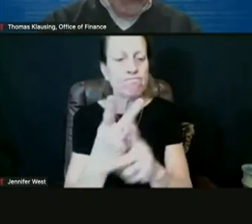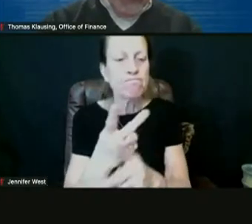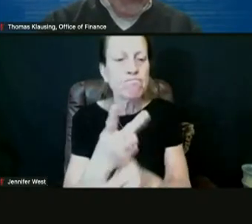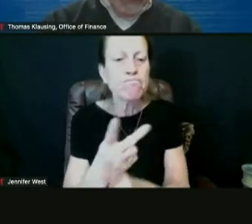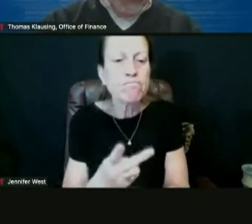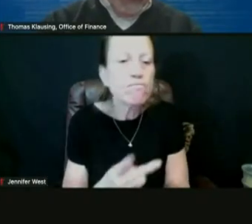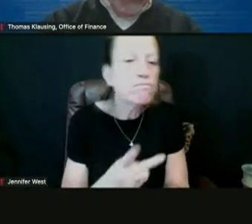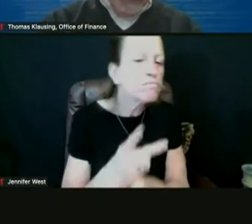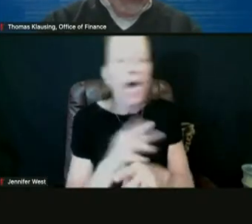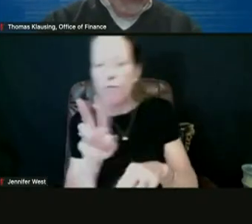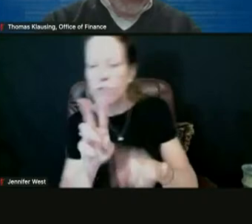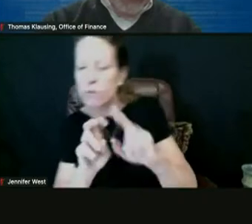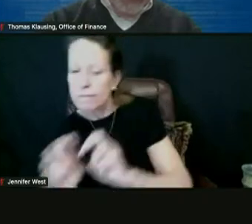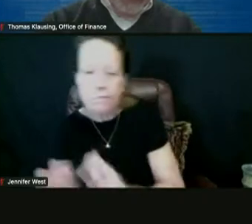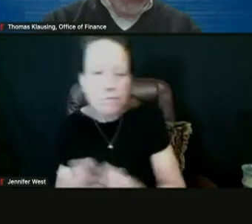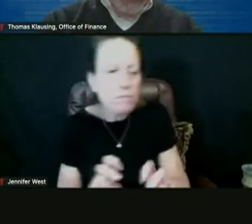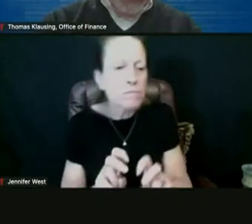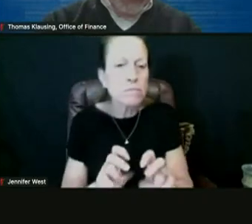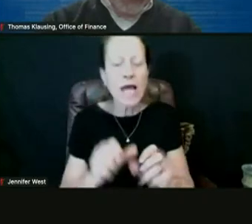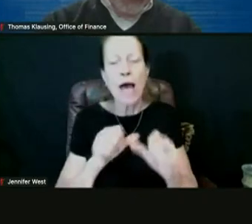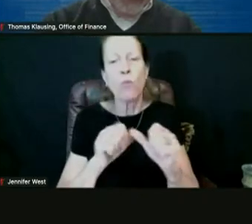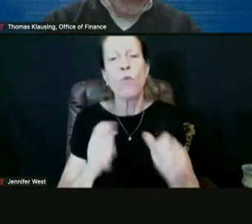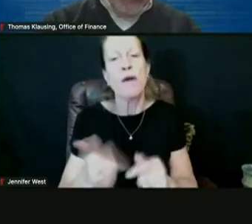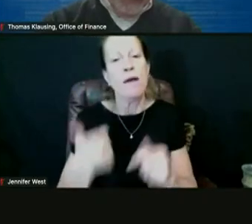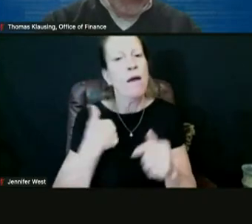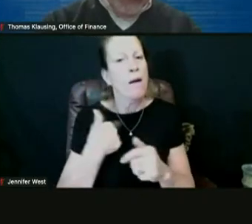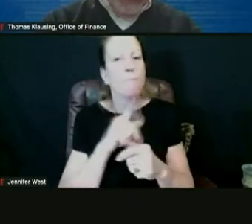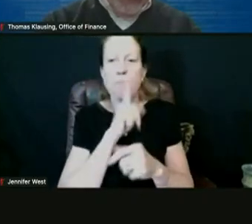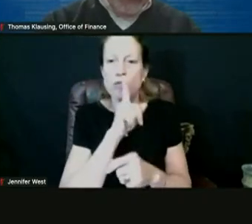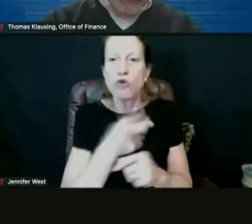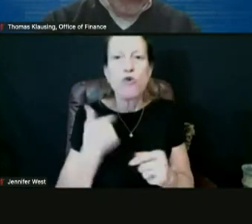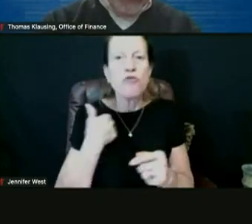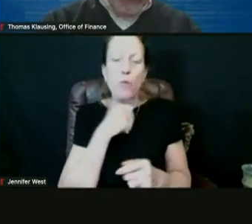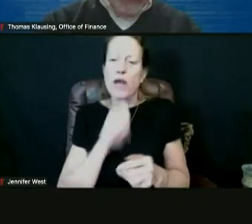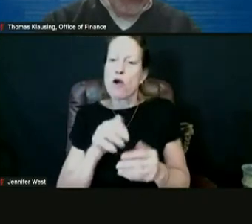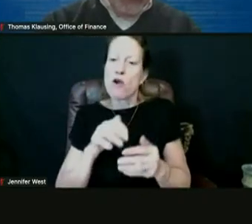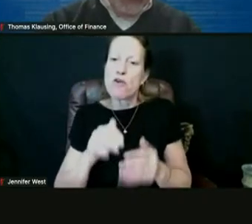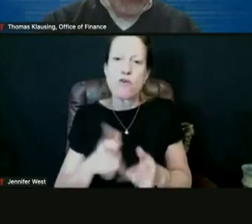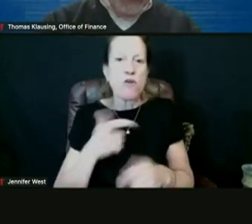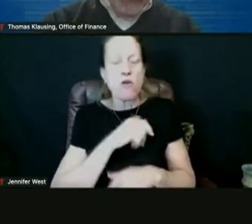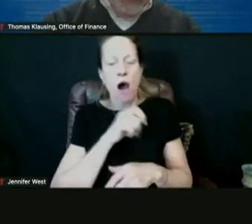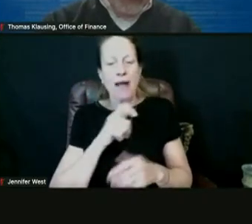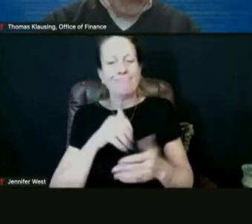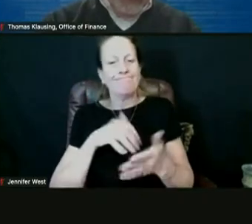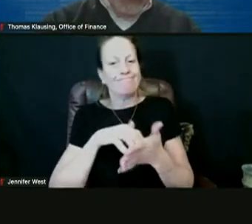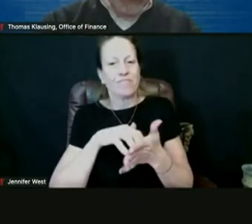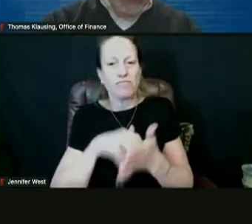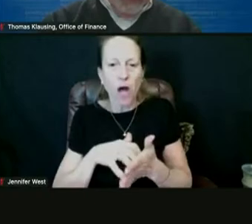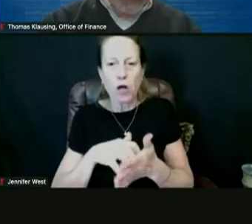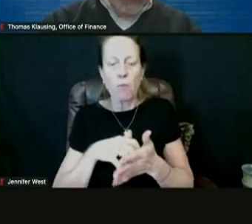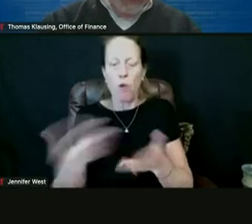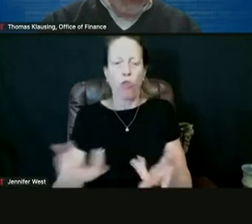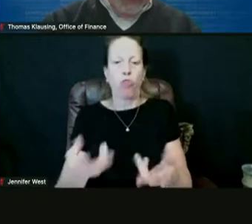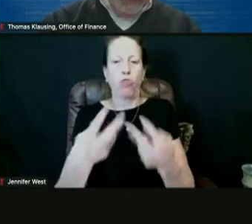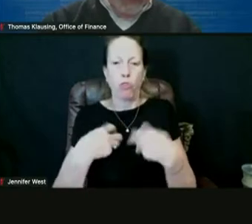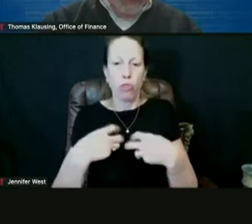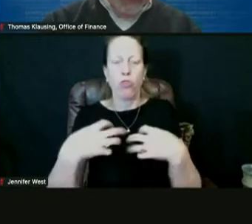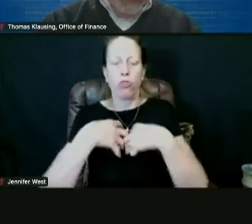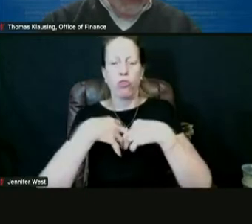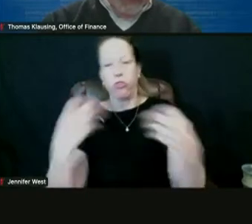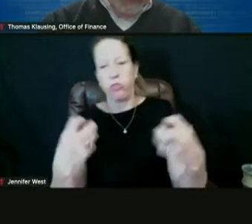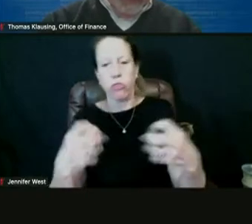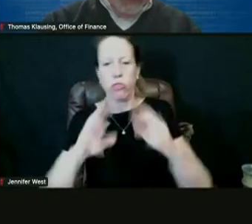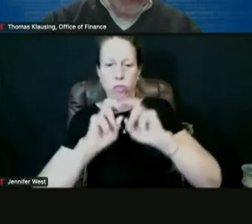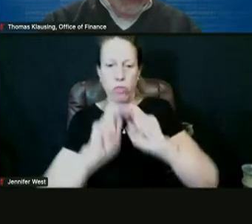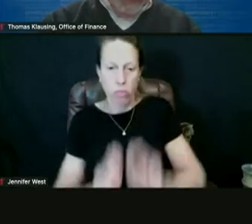does not become something that we become vulnerable under. So that has been an investment and will continue